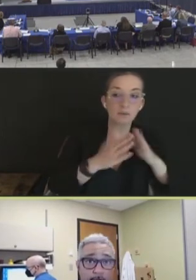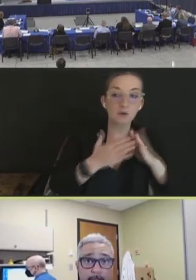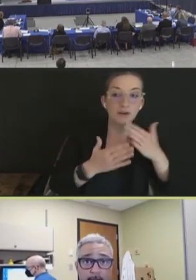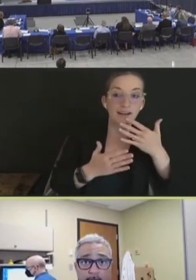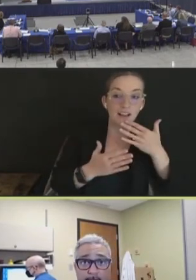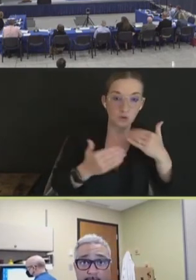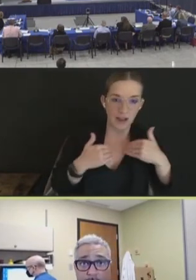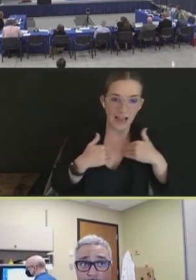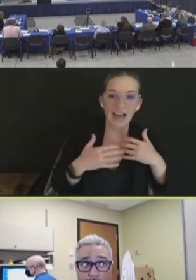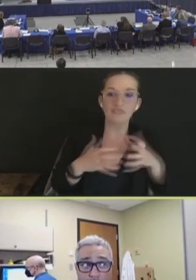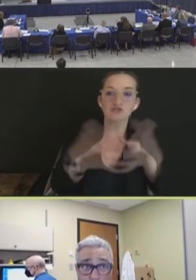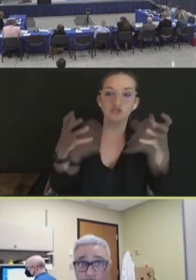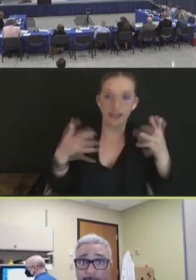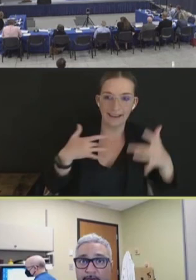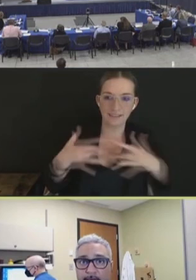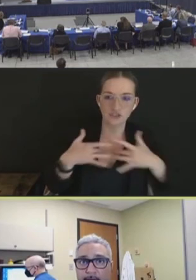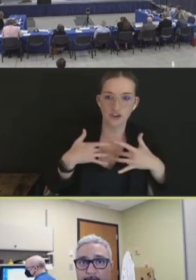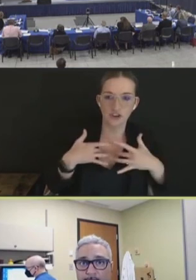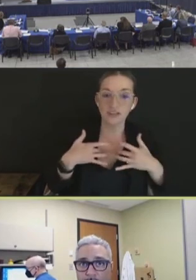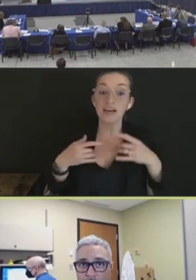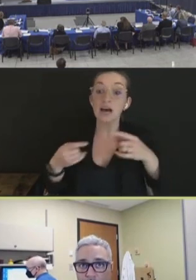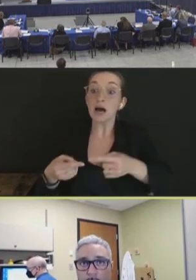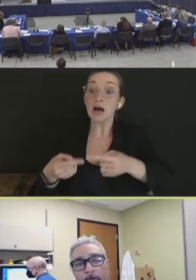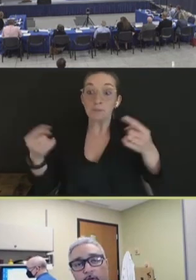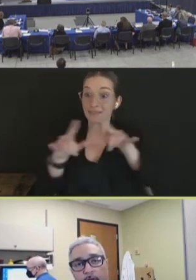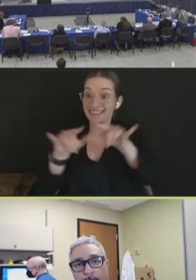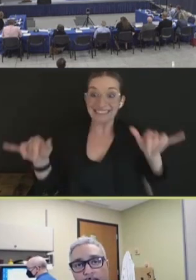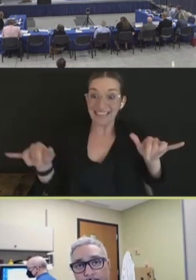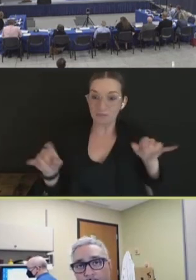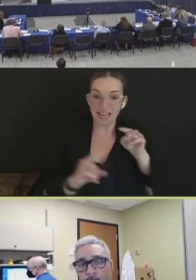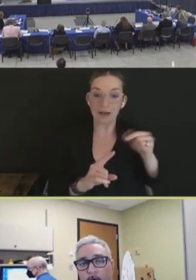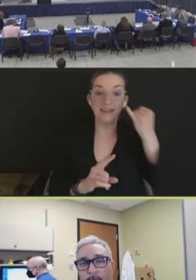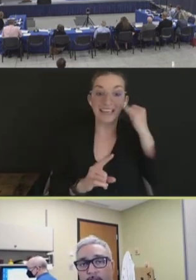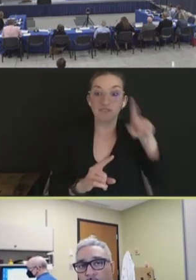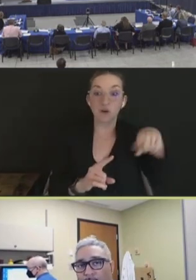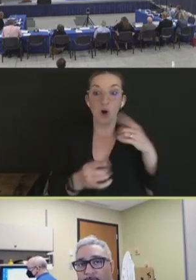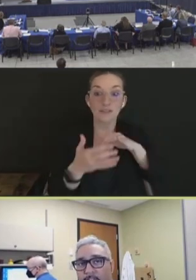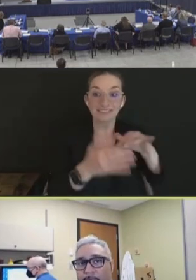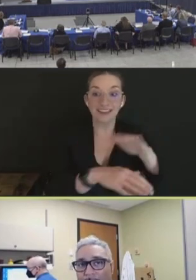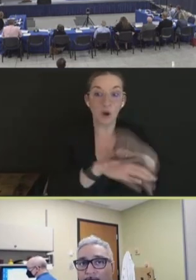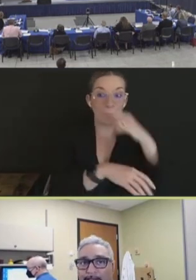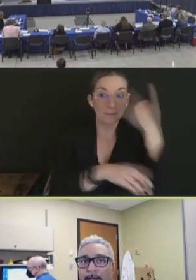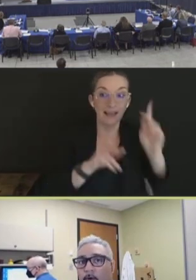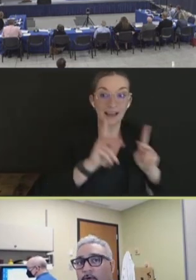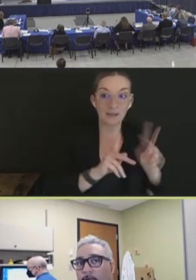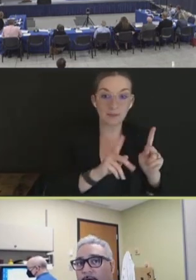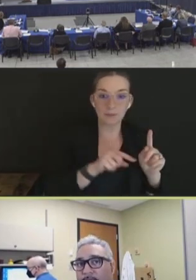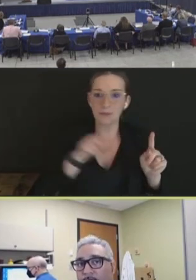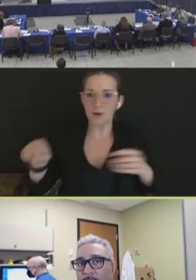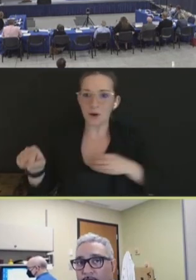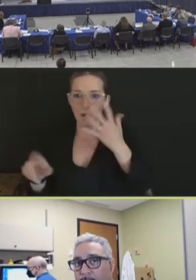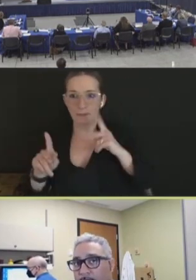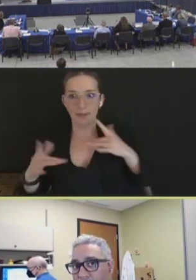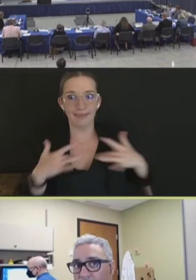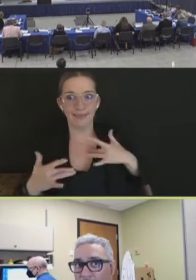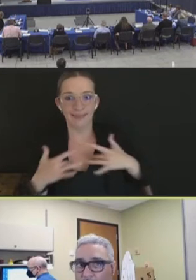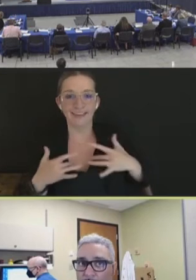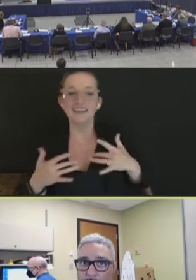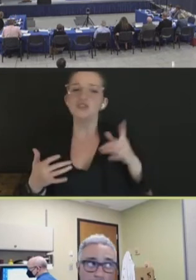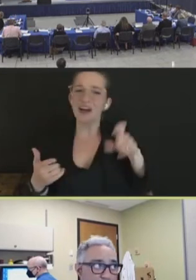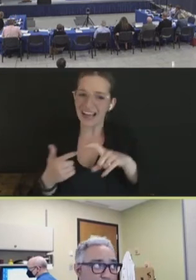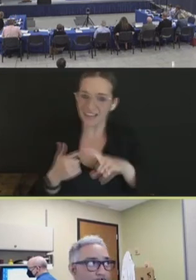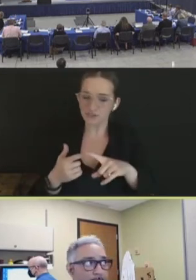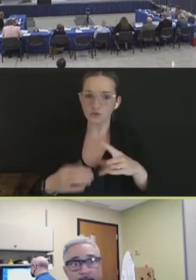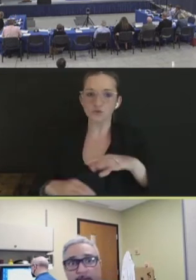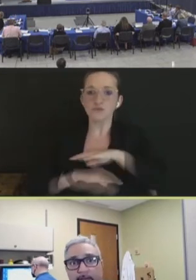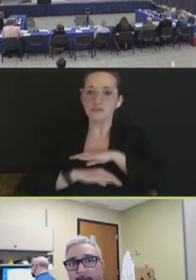if we only did the study in Black people, people would be freaked out about that too. So what's the right answer? Well, we should try to reach parity with our population statistics and say, well,